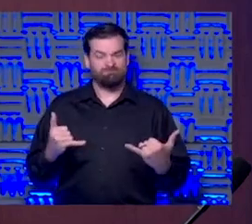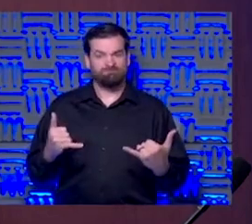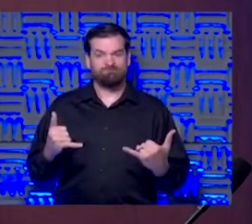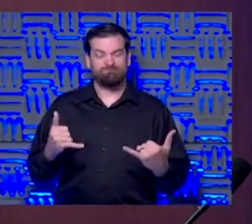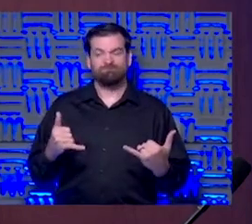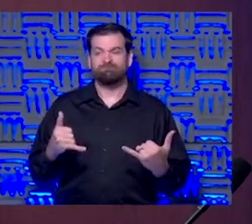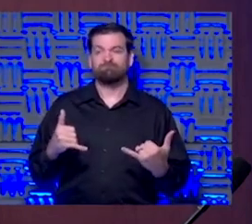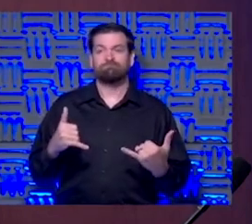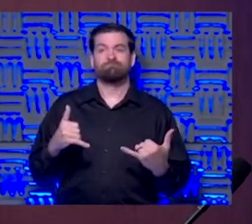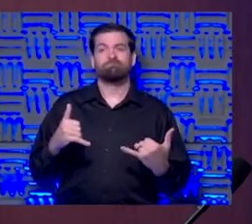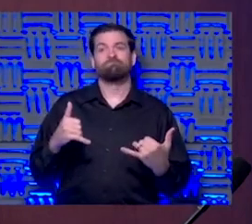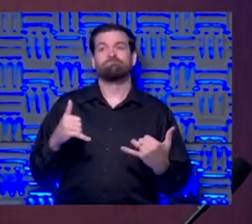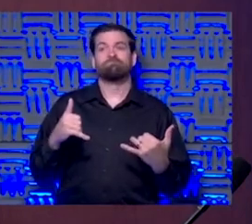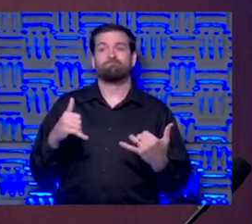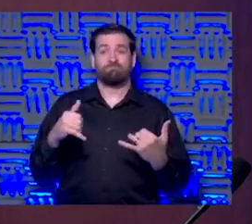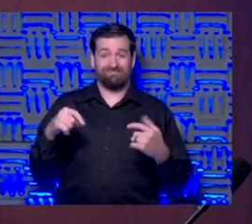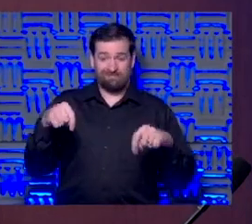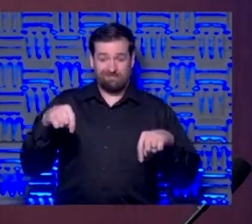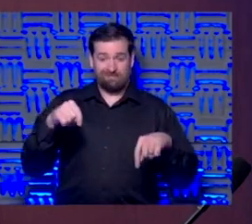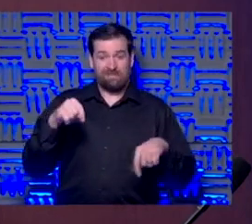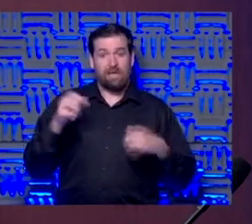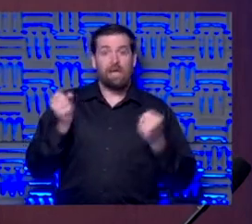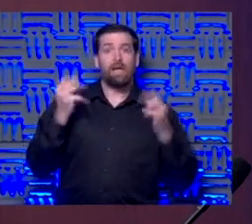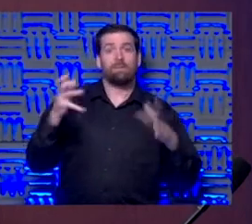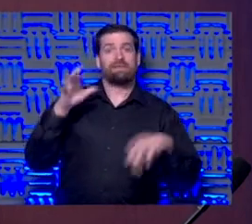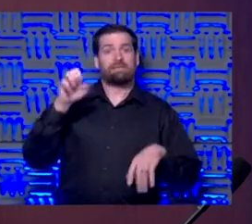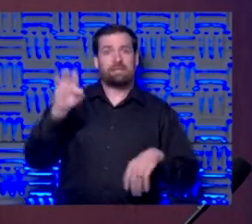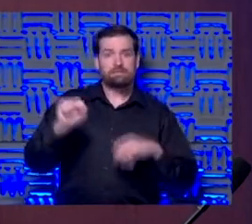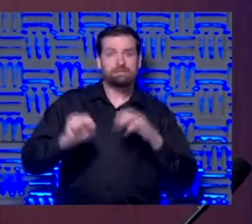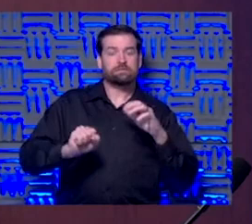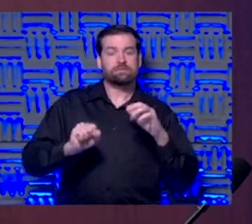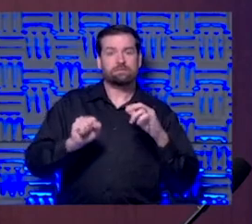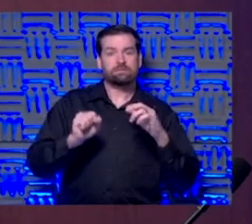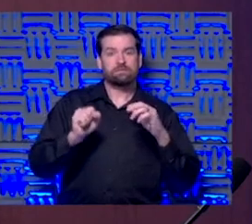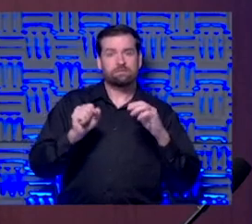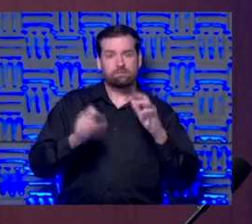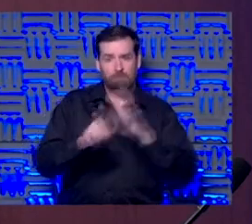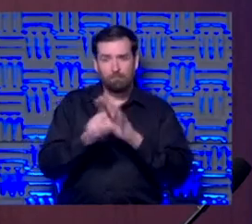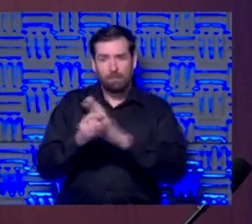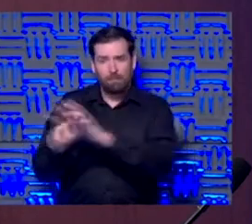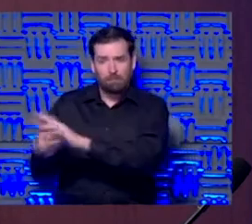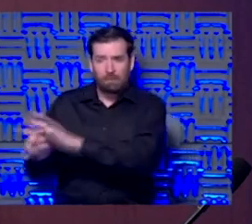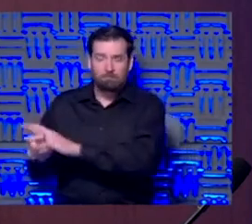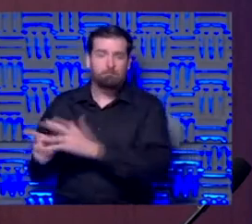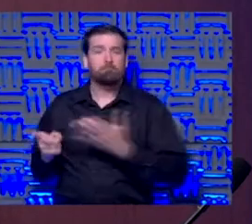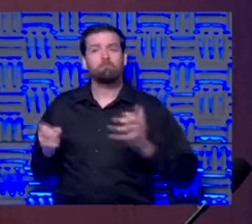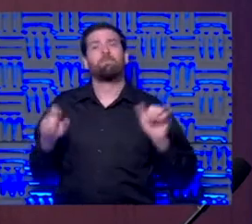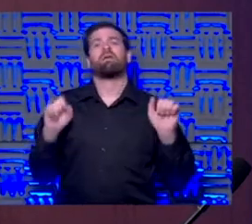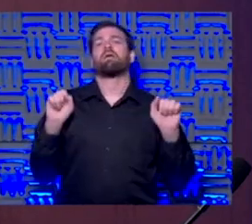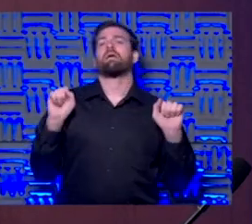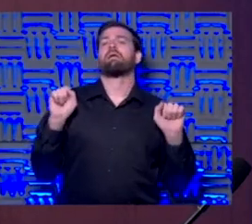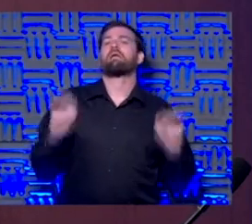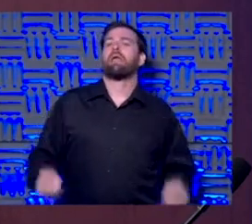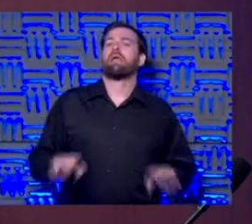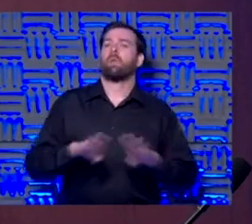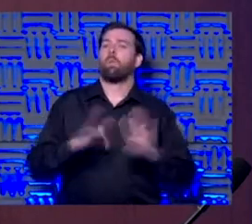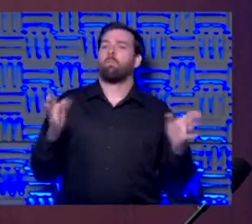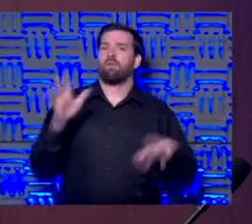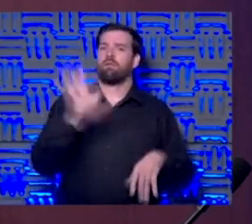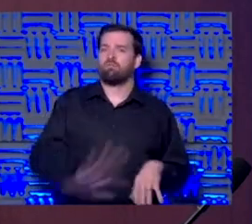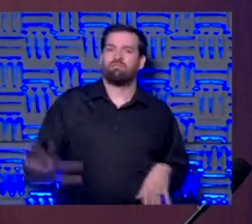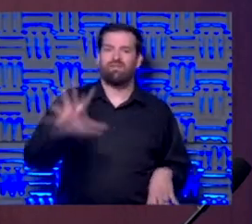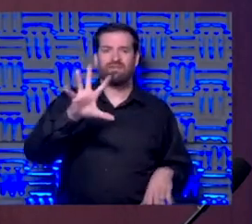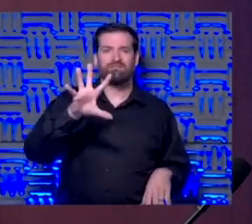if we continue sort of at the same rate of cases and such, that we will probably be able to open schools at about